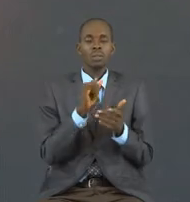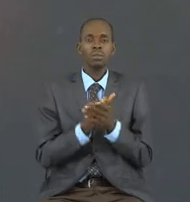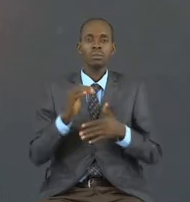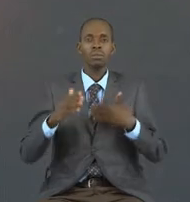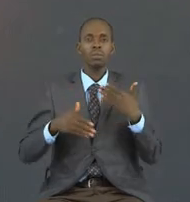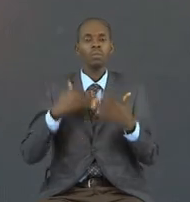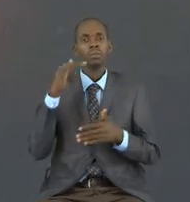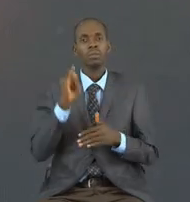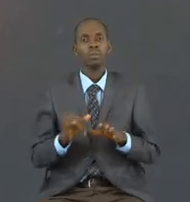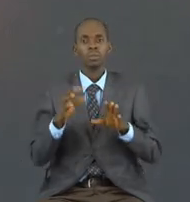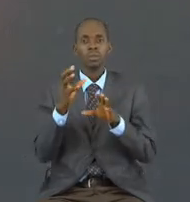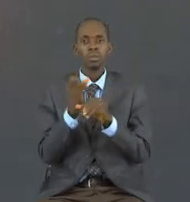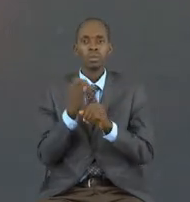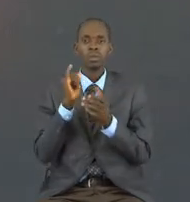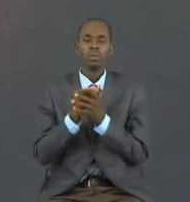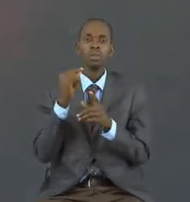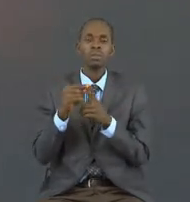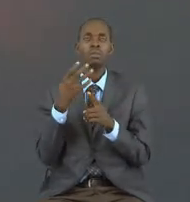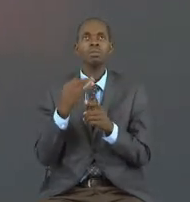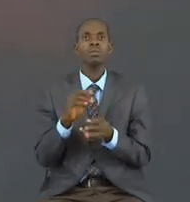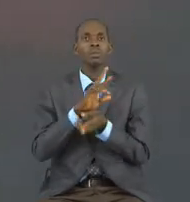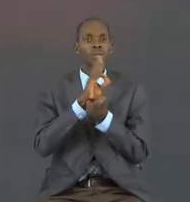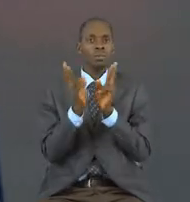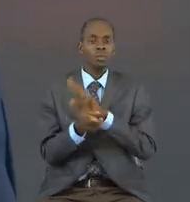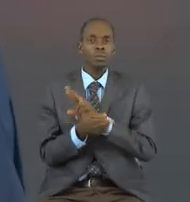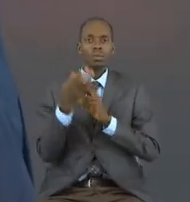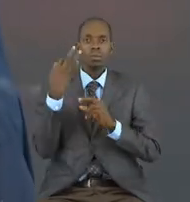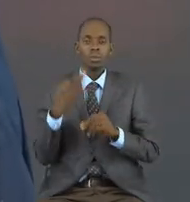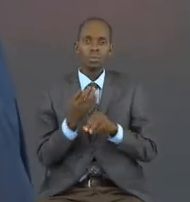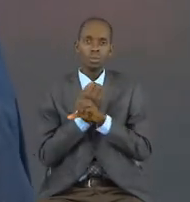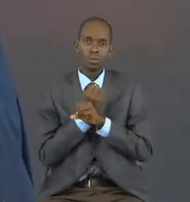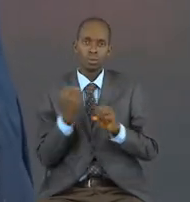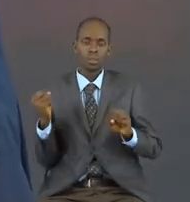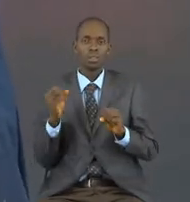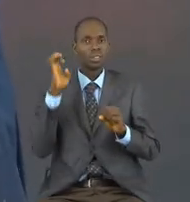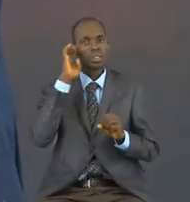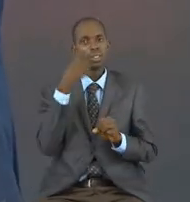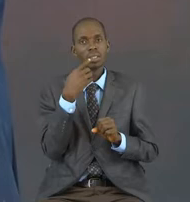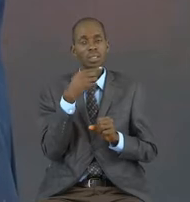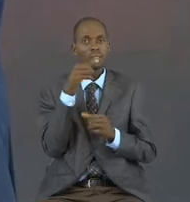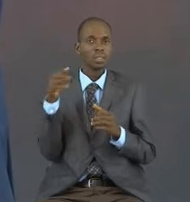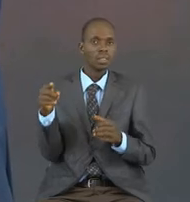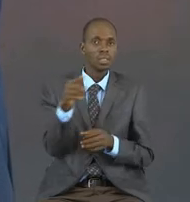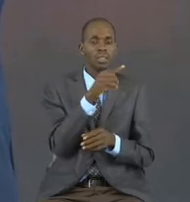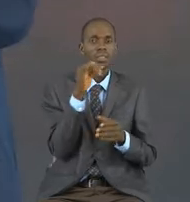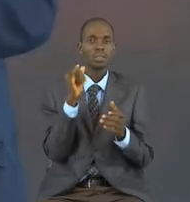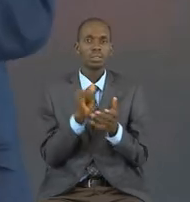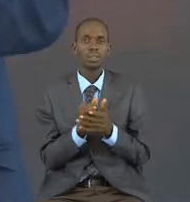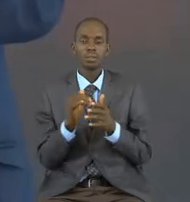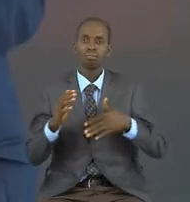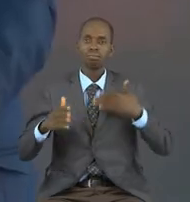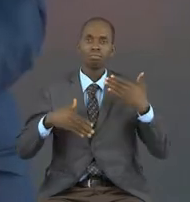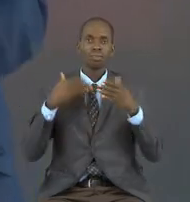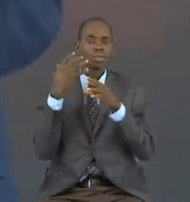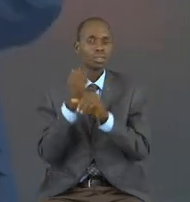of repentance, the word of salvation, conversion, it says, they gladly received the word, they